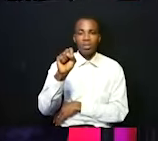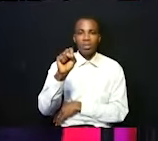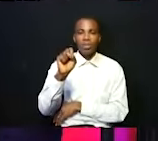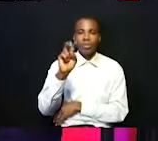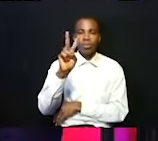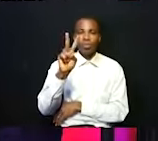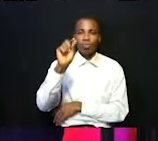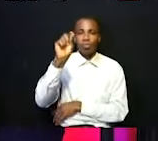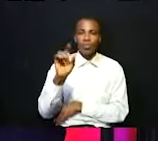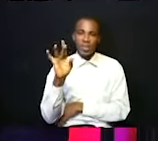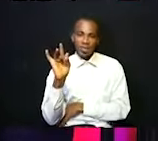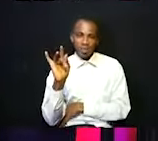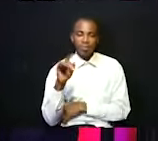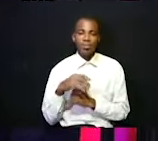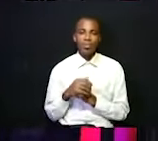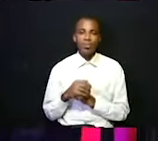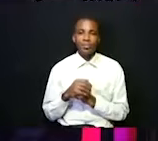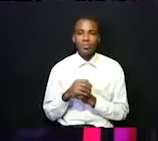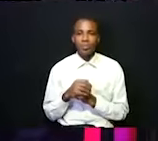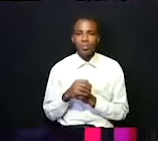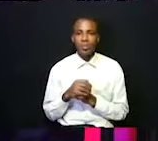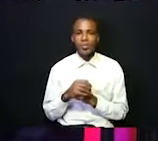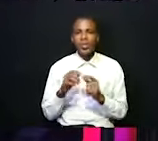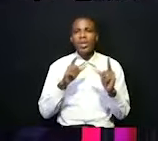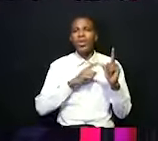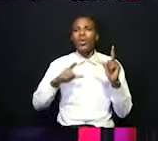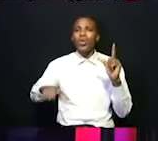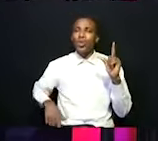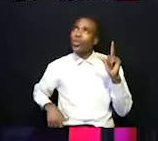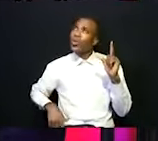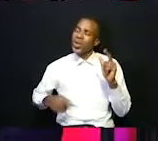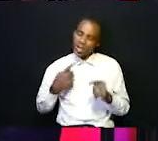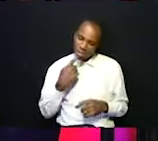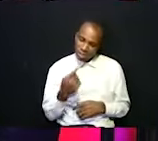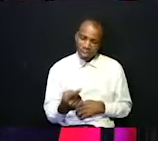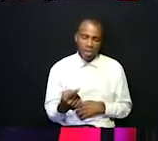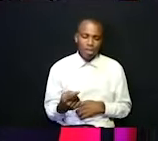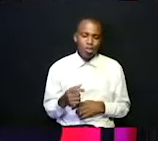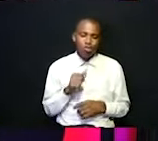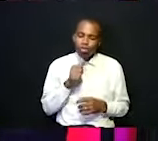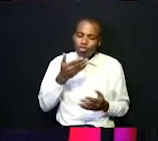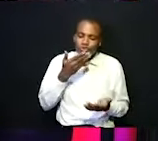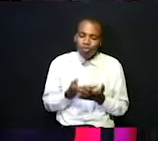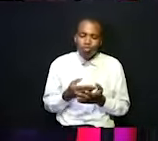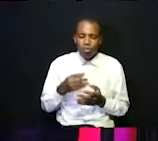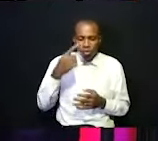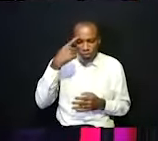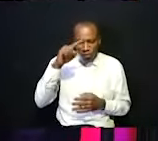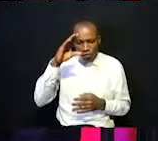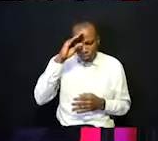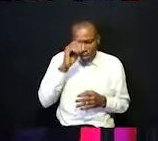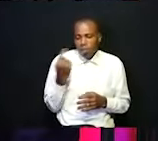Genesis 2 from 18. The Lord God said, "It is not good for the man to be